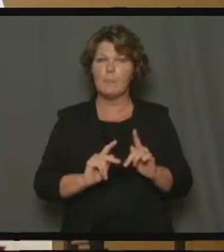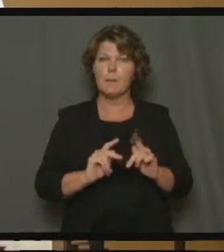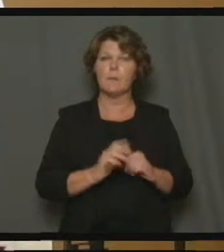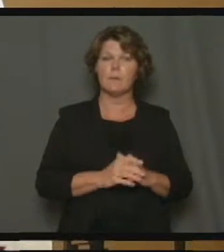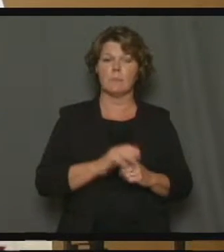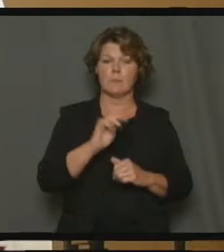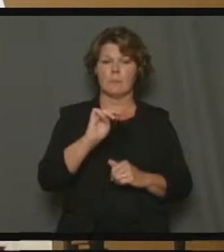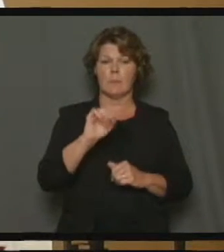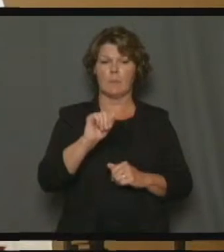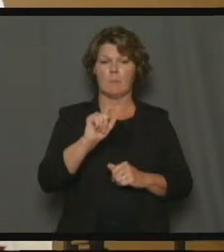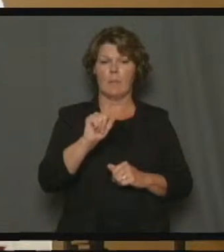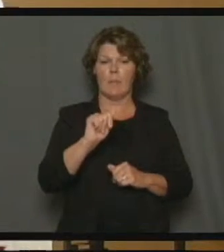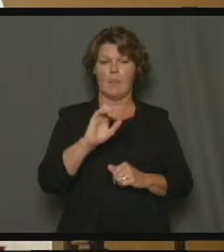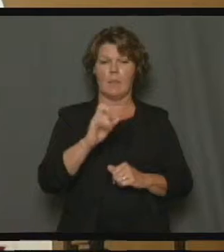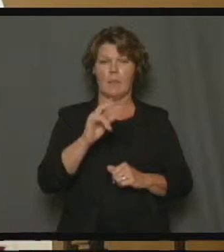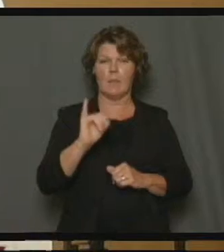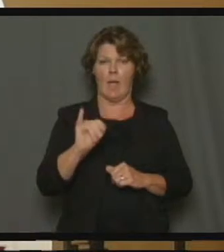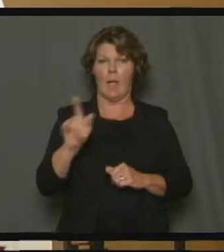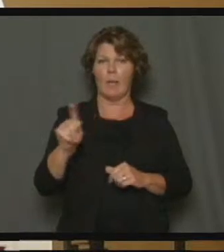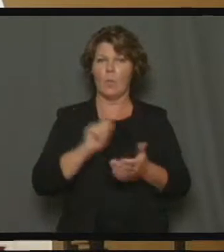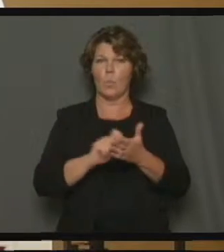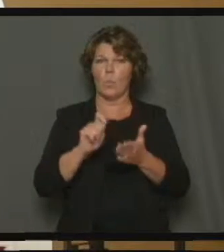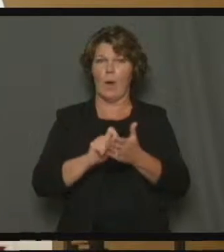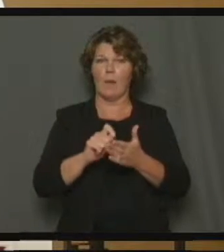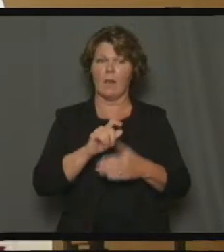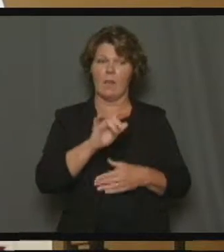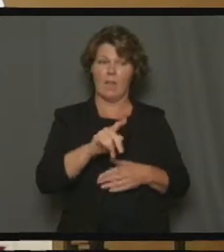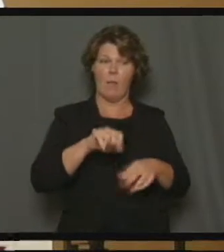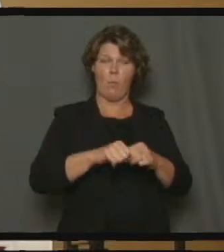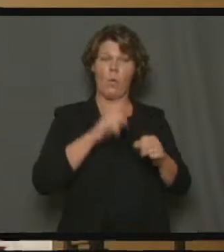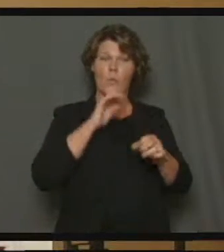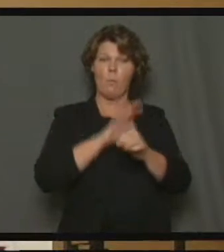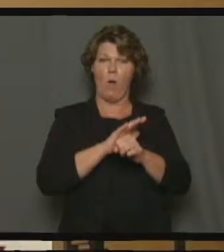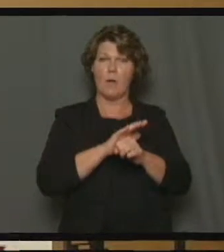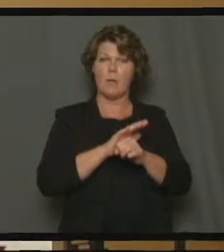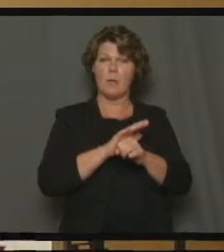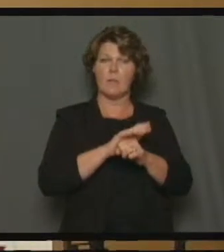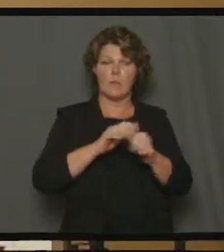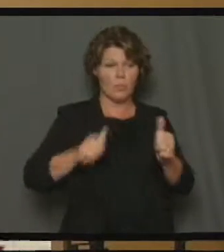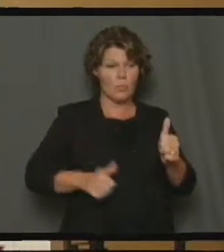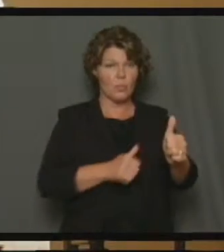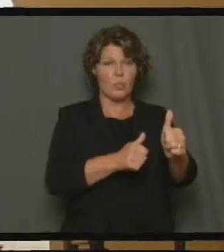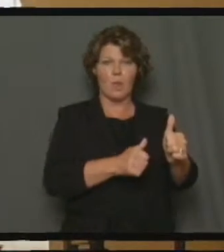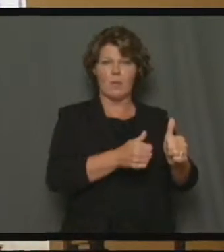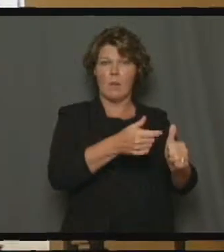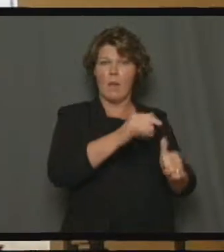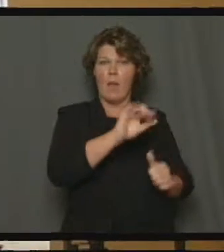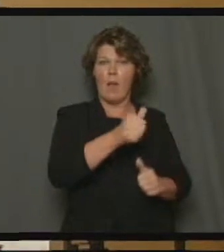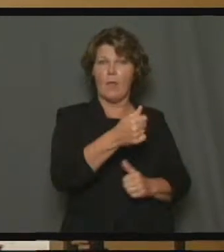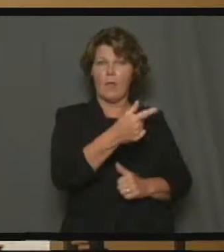Malachi was writing. They had broken the covenant they had made with God and chased after other gods, or as